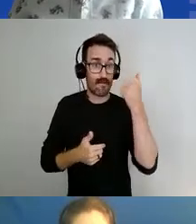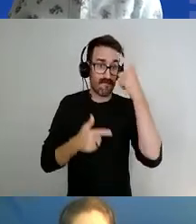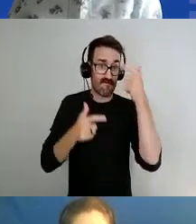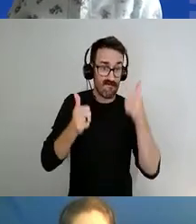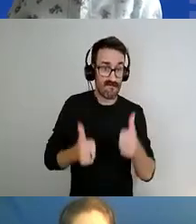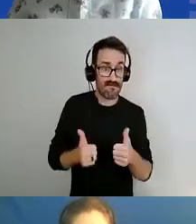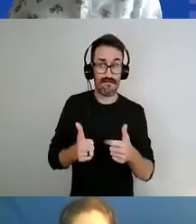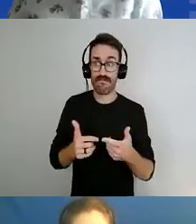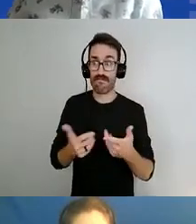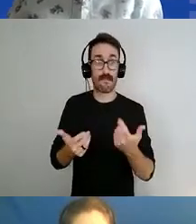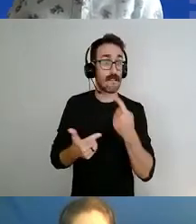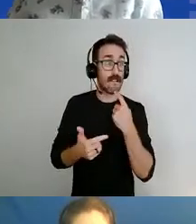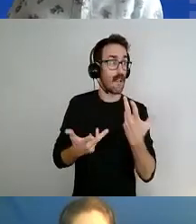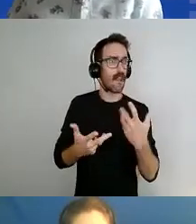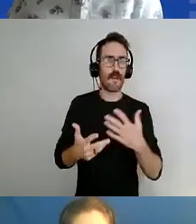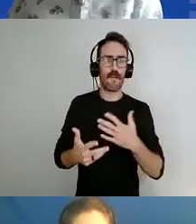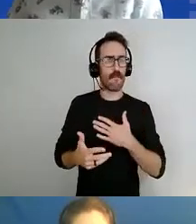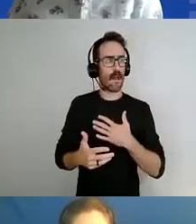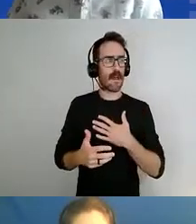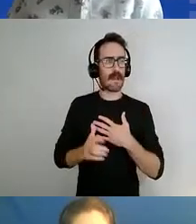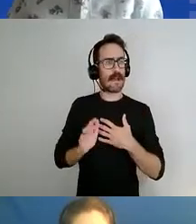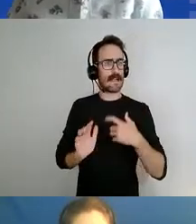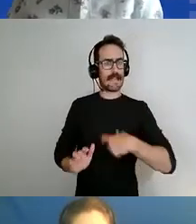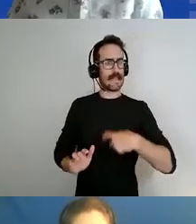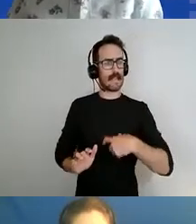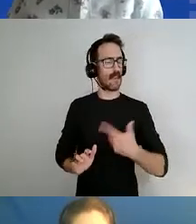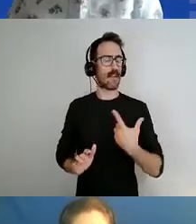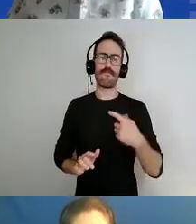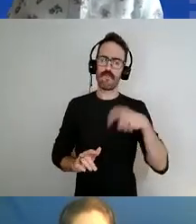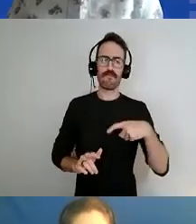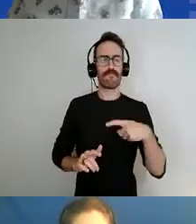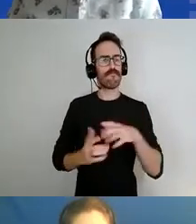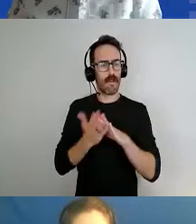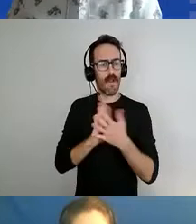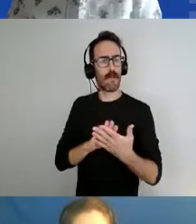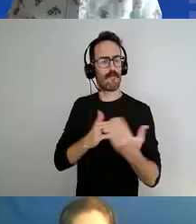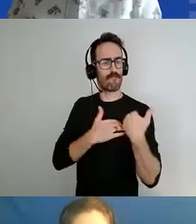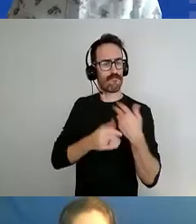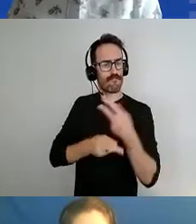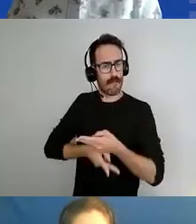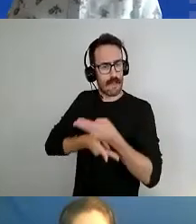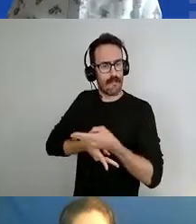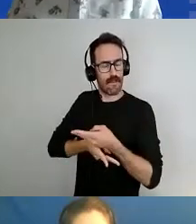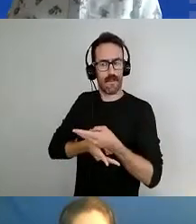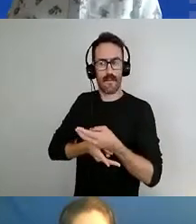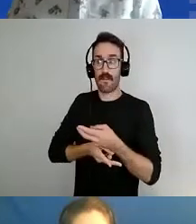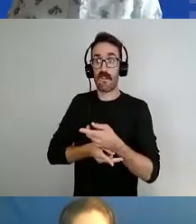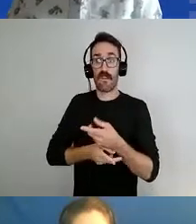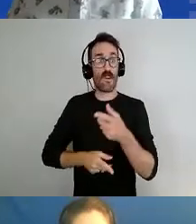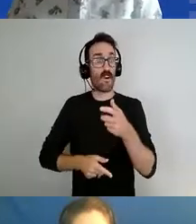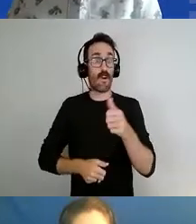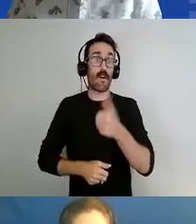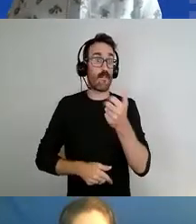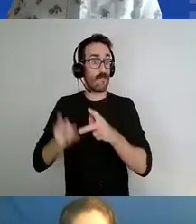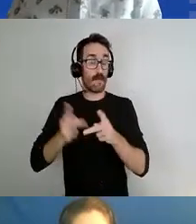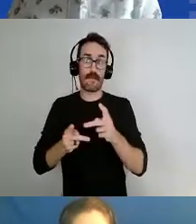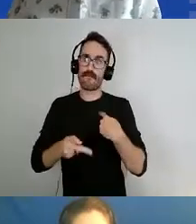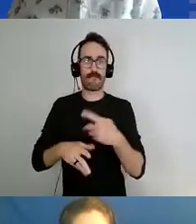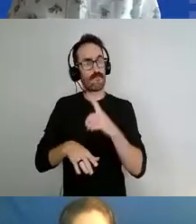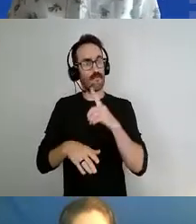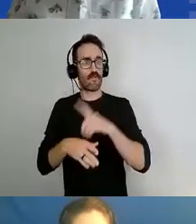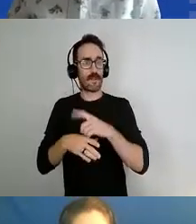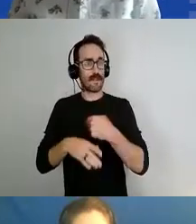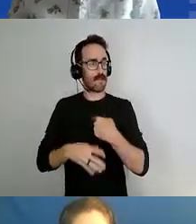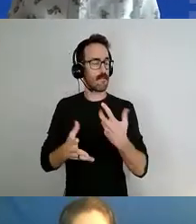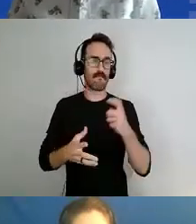born a caregiver and it was a part of their identities. Some responded with a sense of duty and also a sense of like,